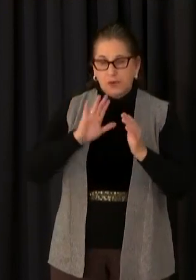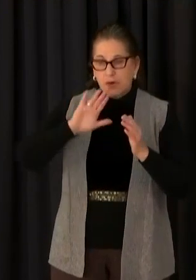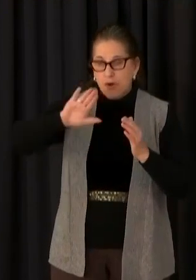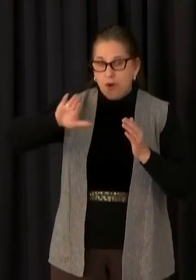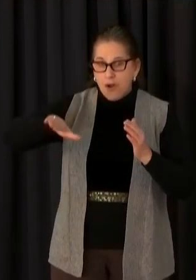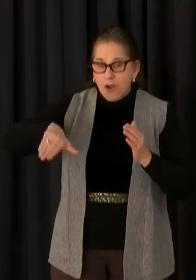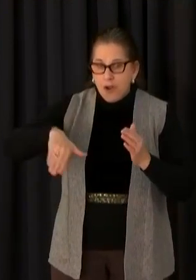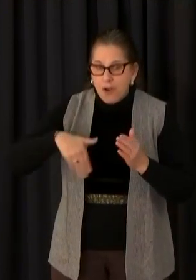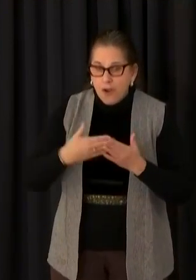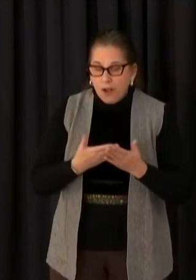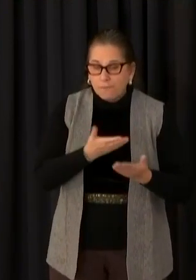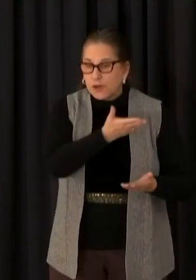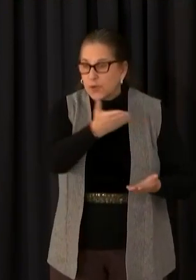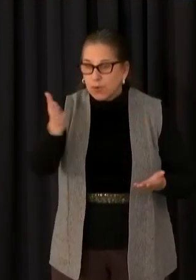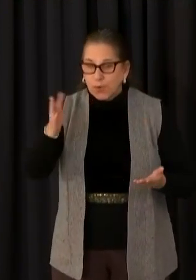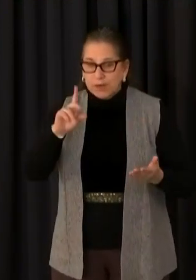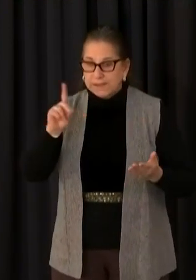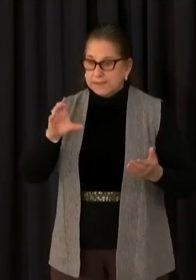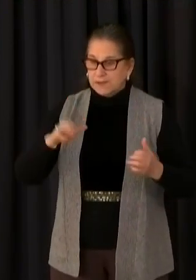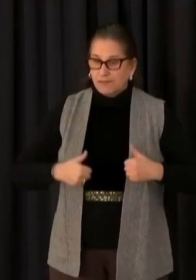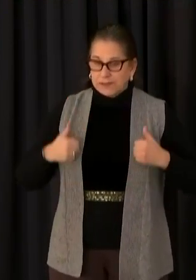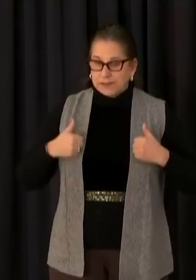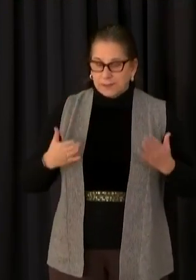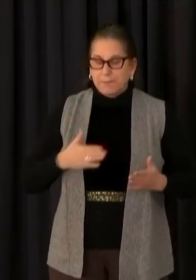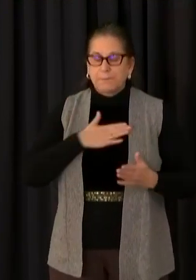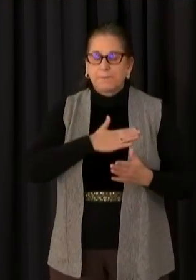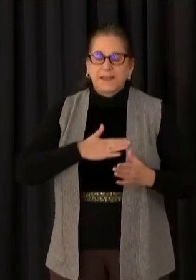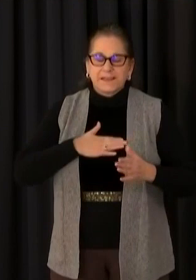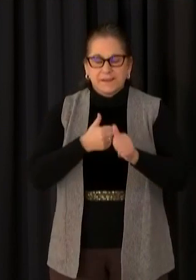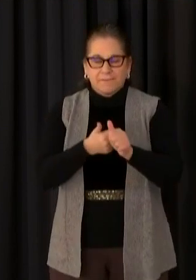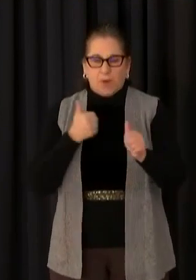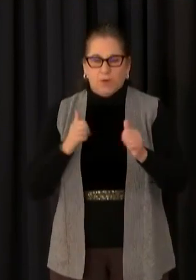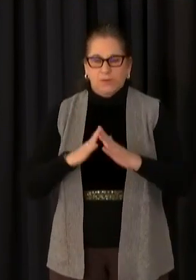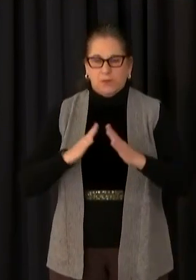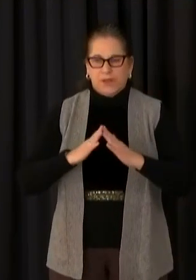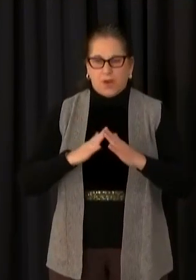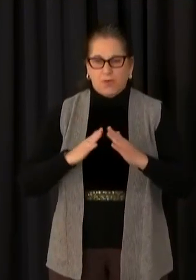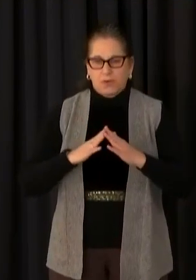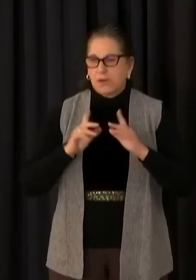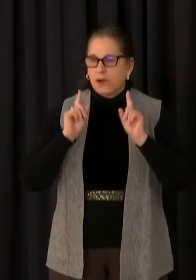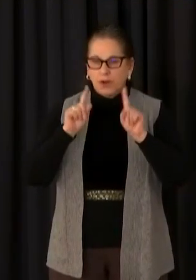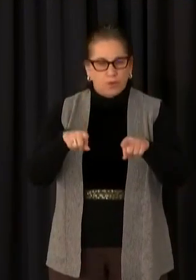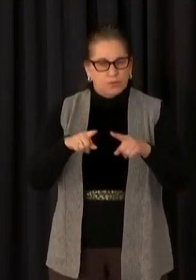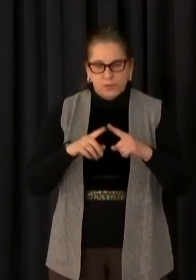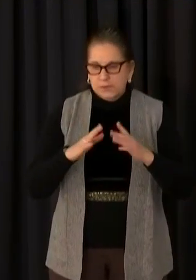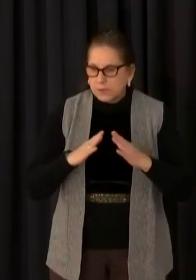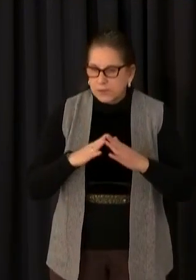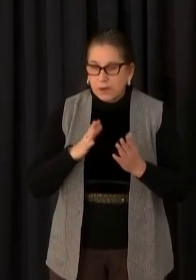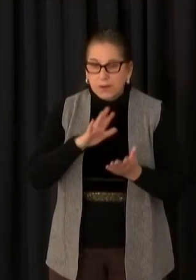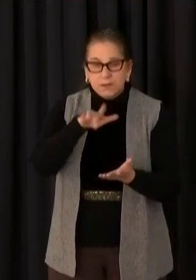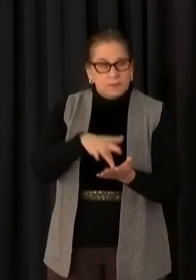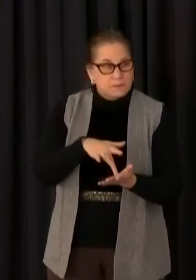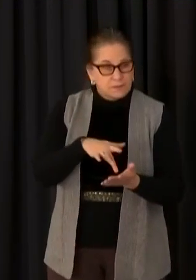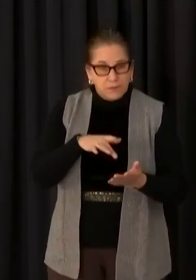business district and only travel to the central business district if you have essential